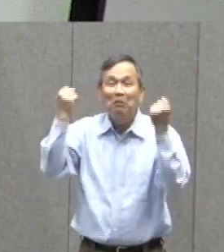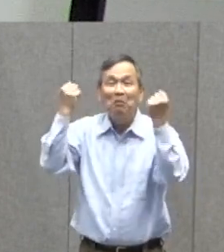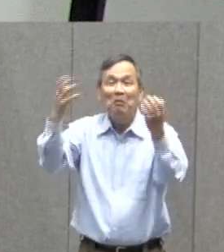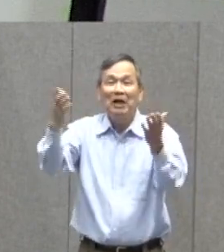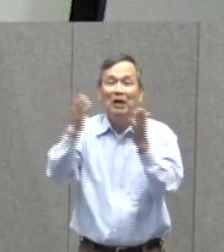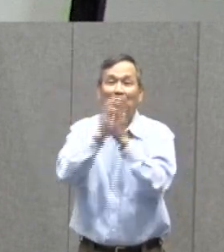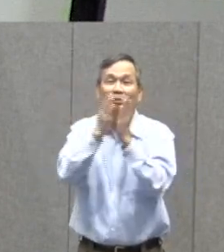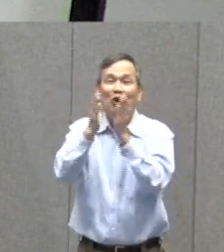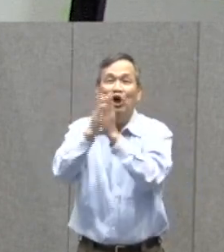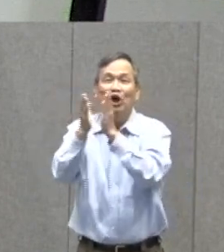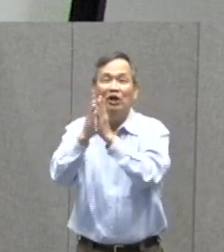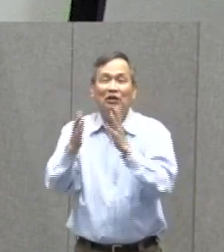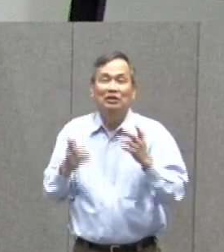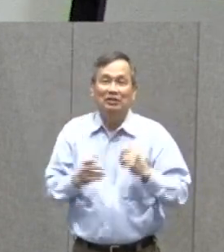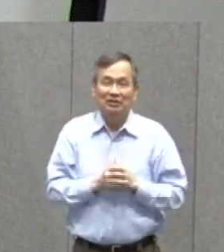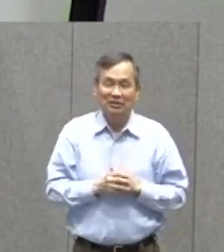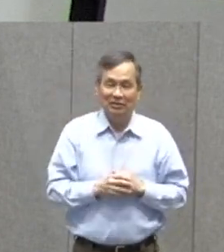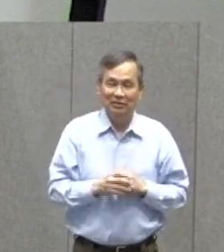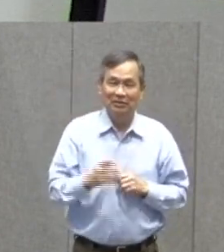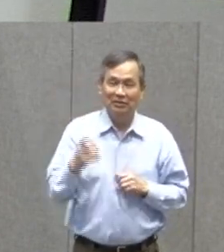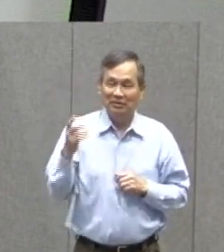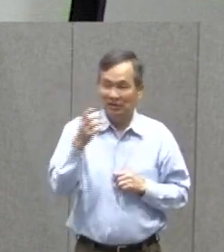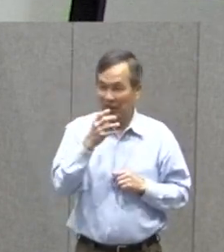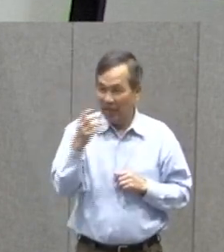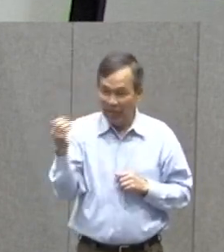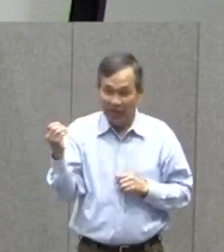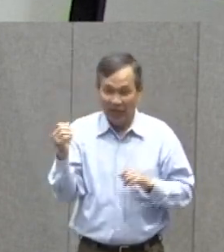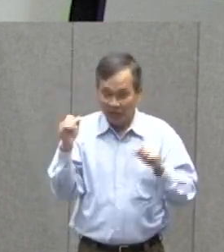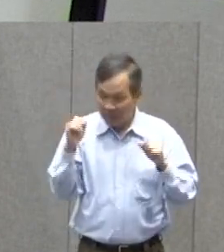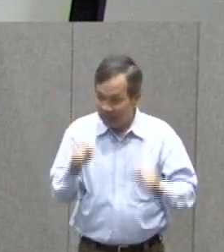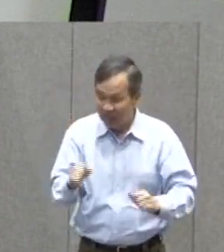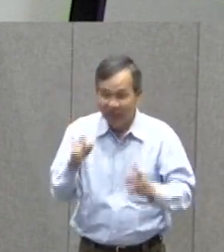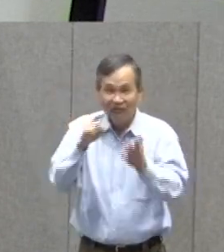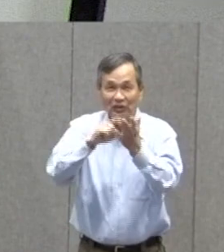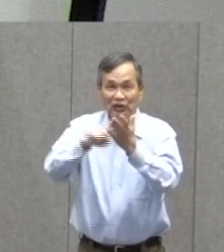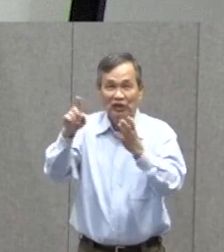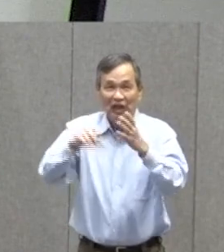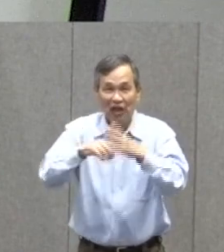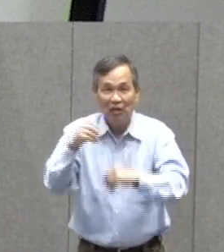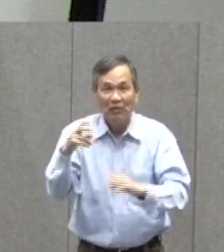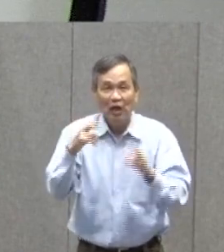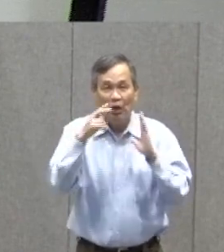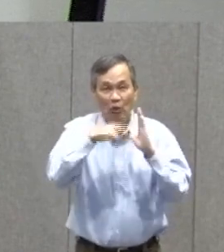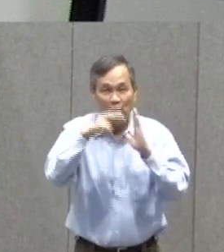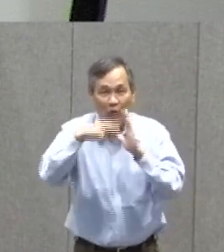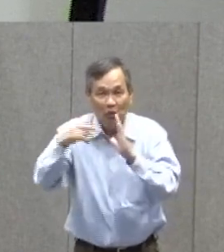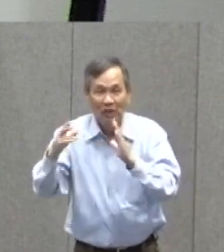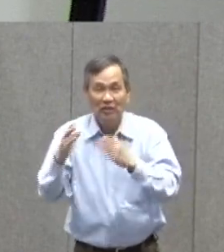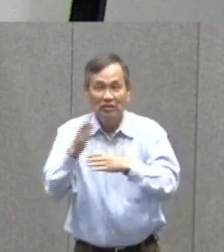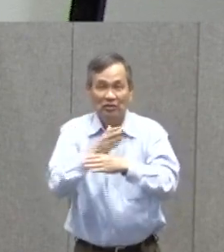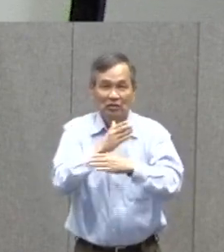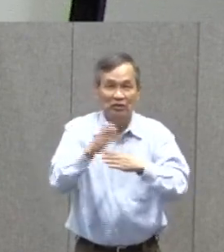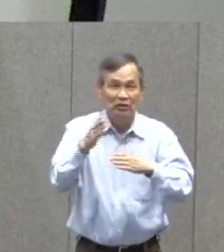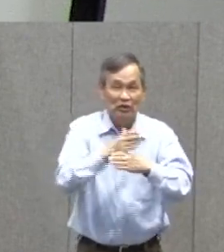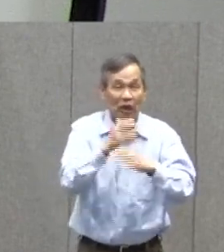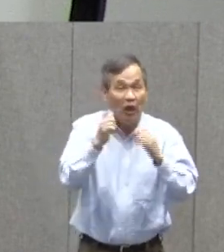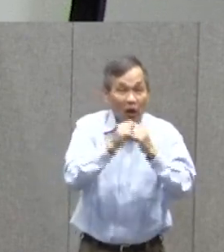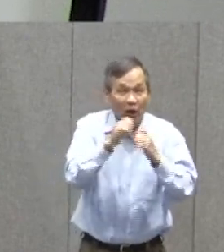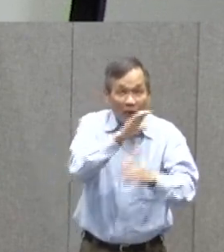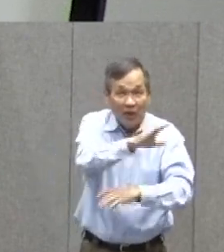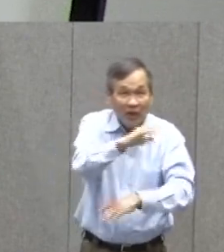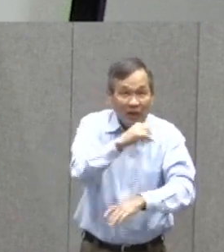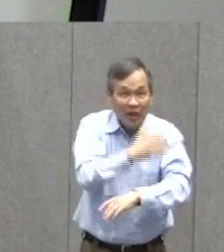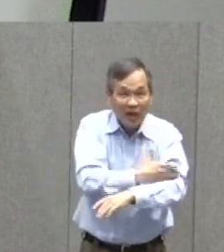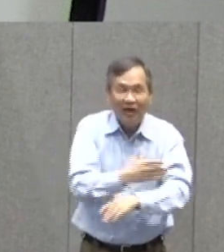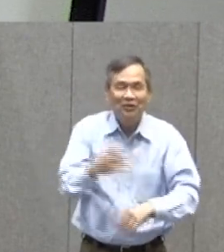the abundance of books and being able to check them out and read them and share them with her daughter there. And so